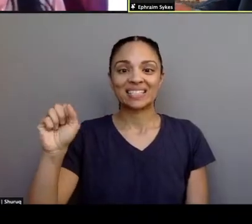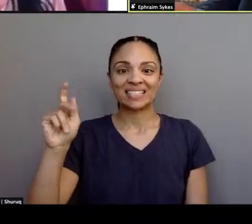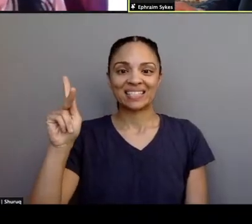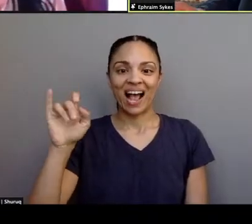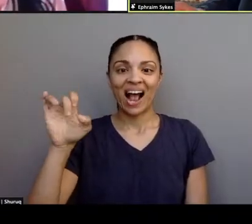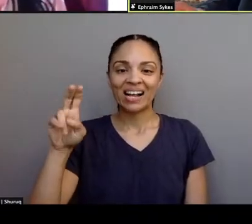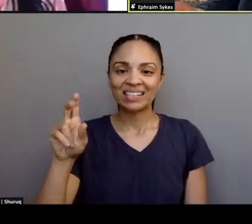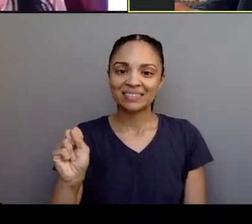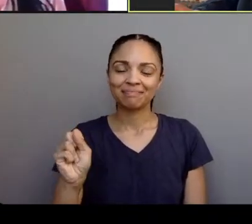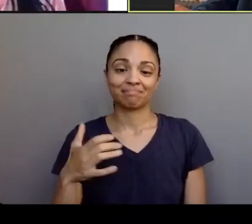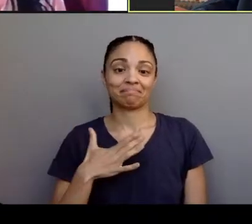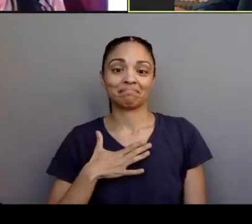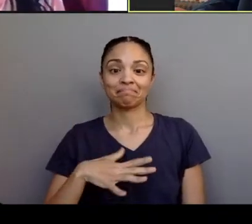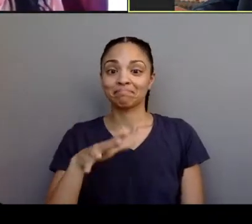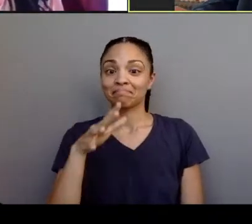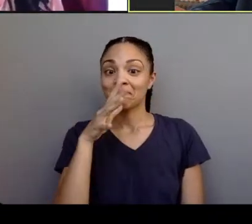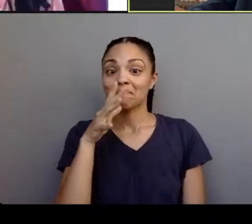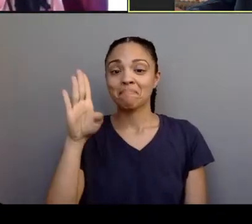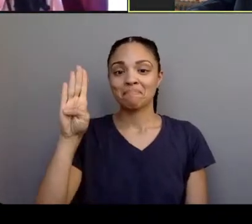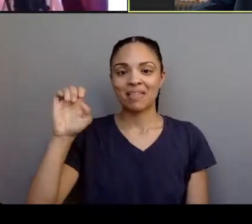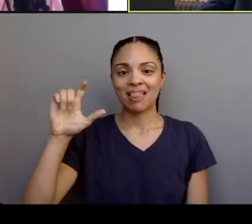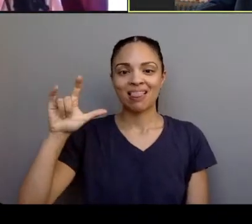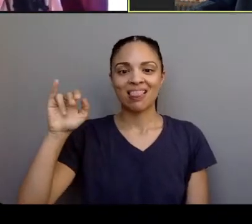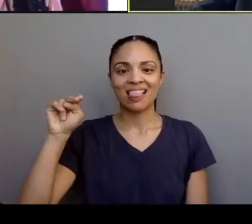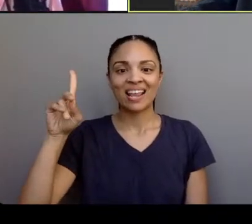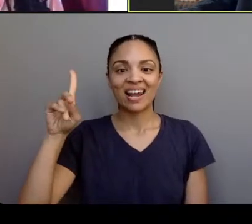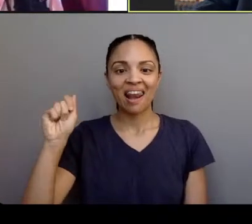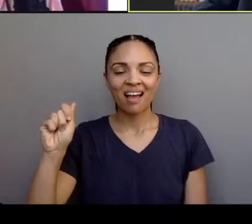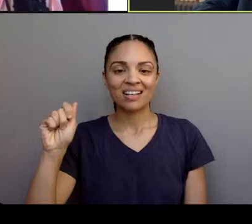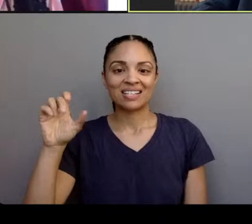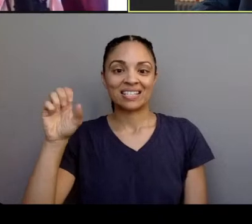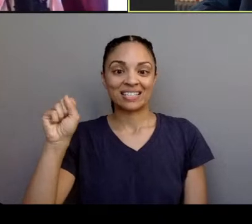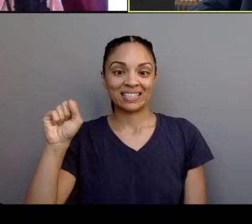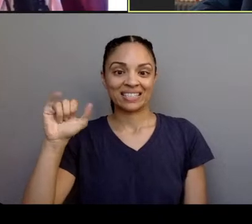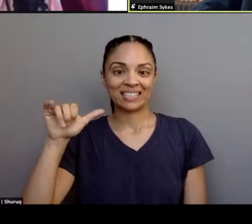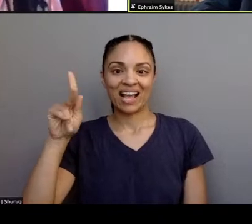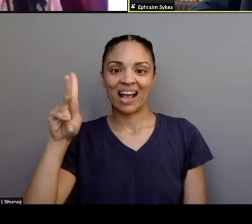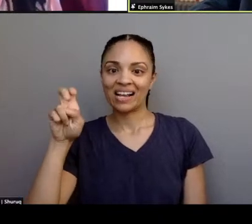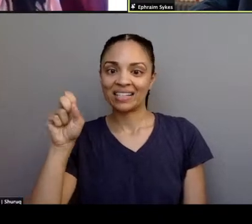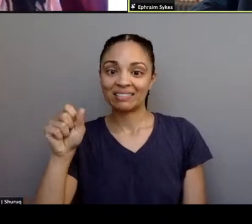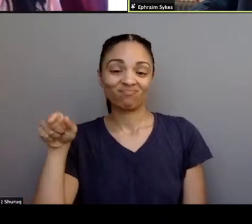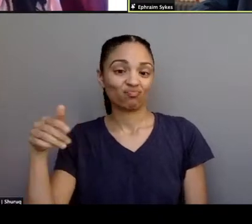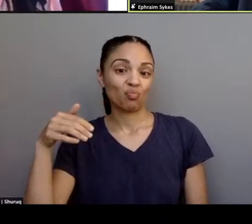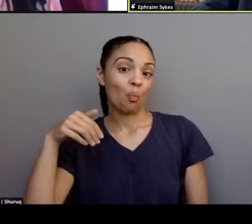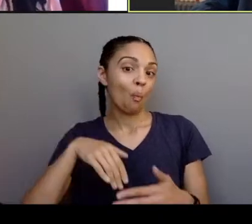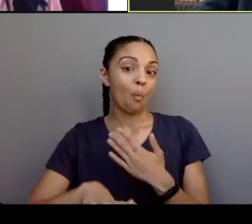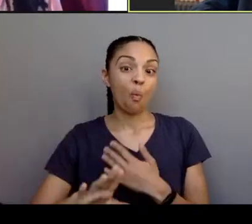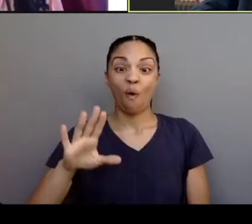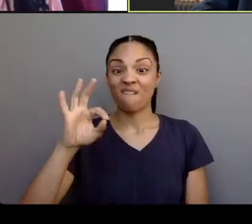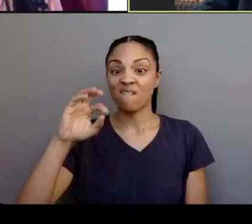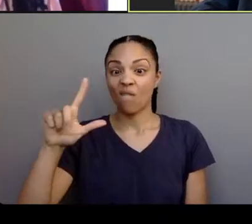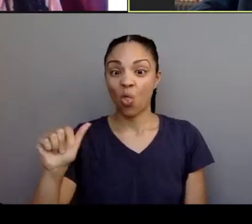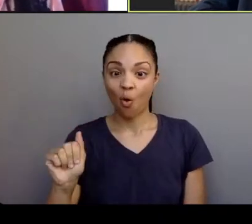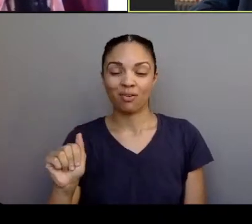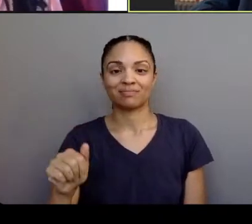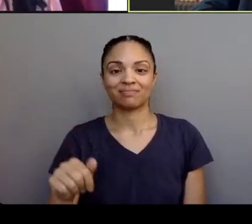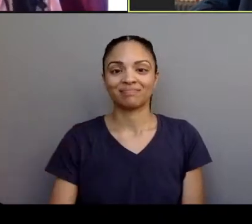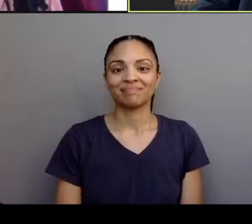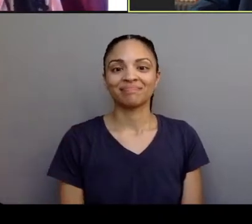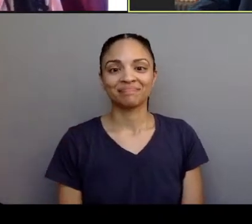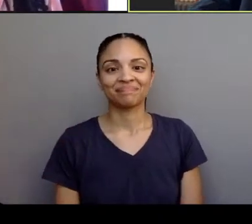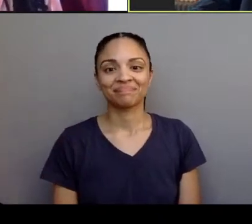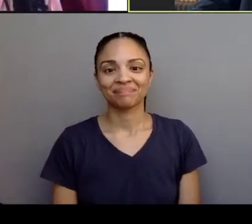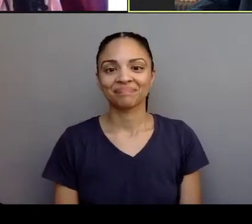in St. Petersburg, Florida, and West Palm Beach, Florida, which is where I was born. I'm gonna find out where that land was actually stolen from too,